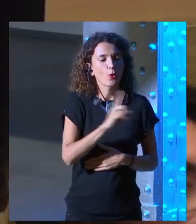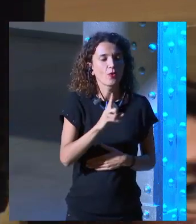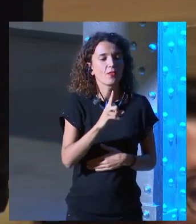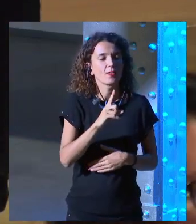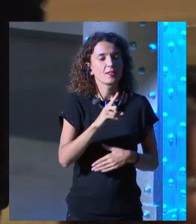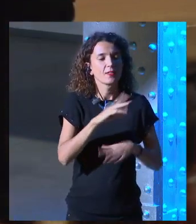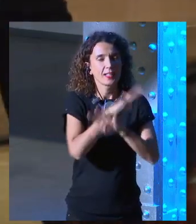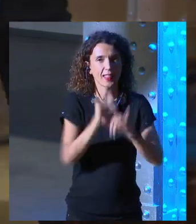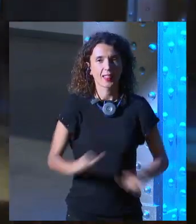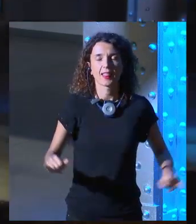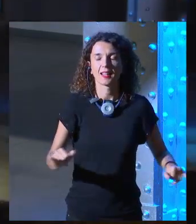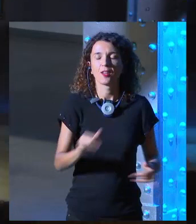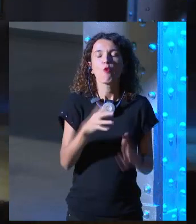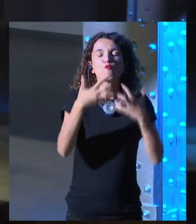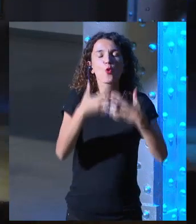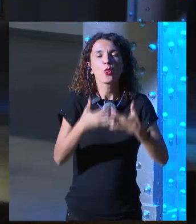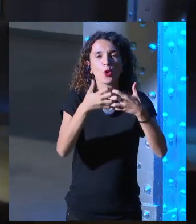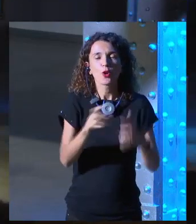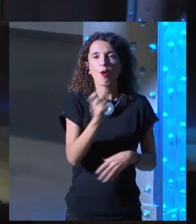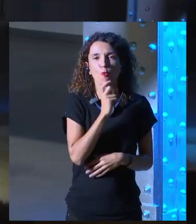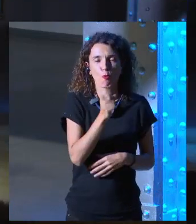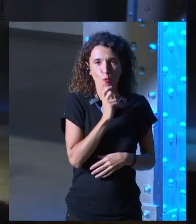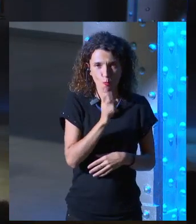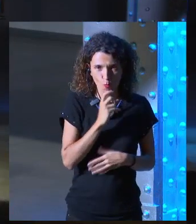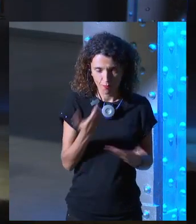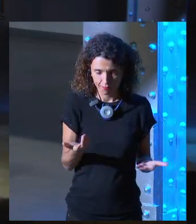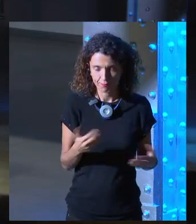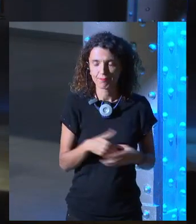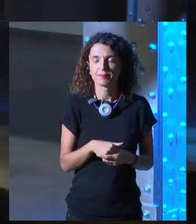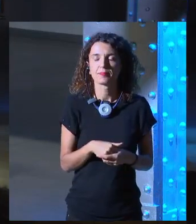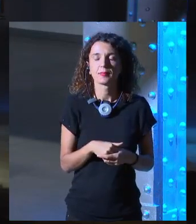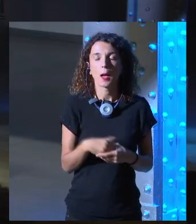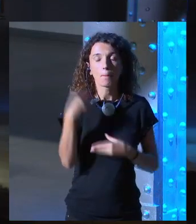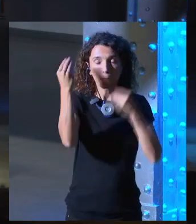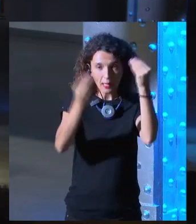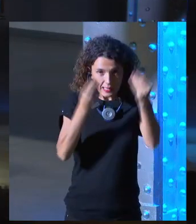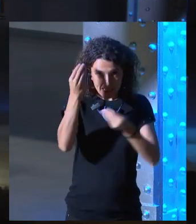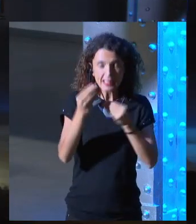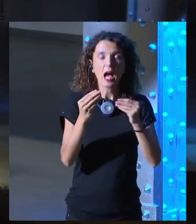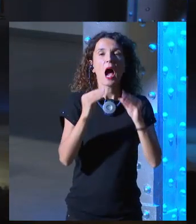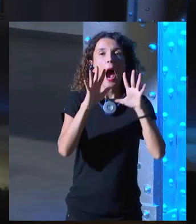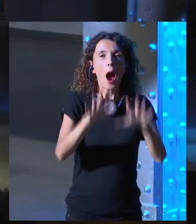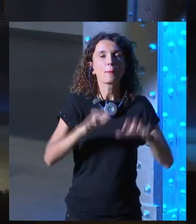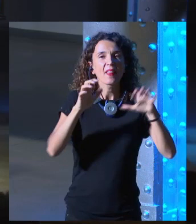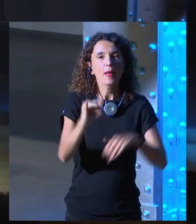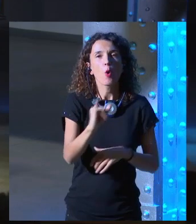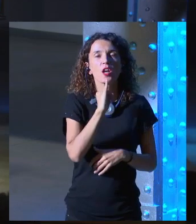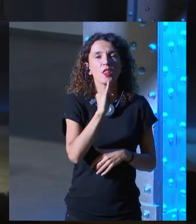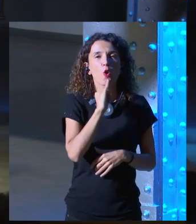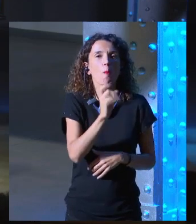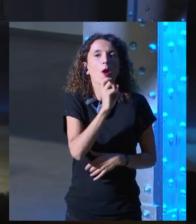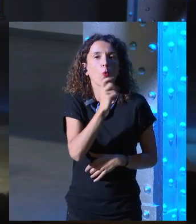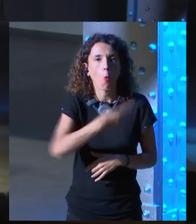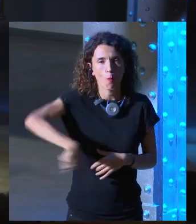like this. If you think about how we learn the language, all of us as